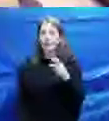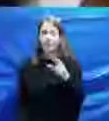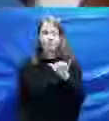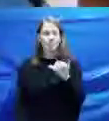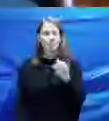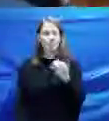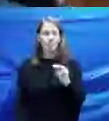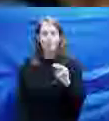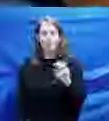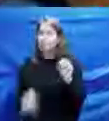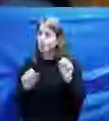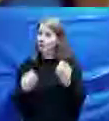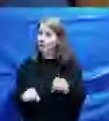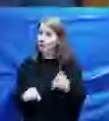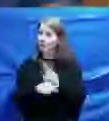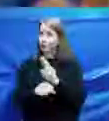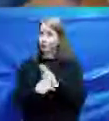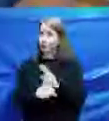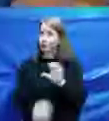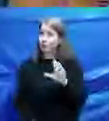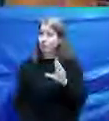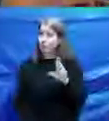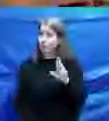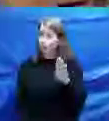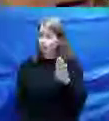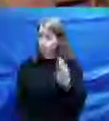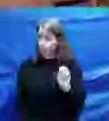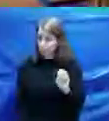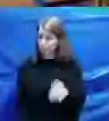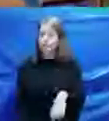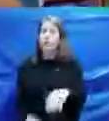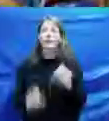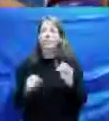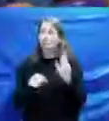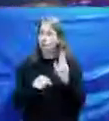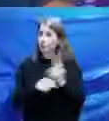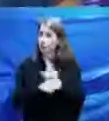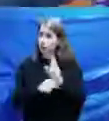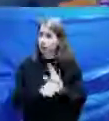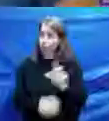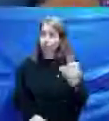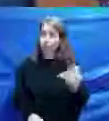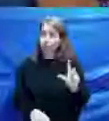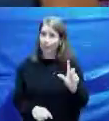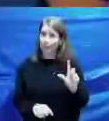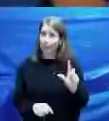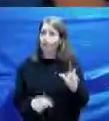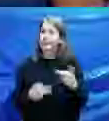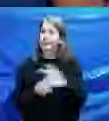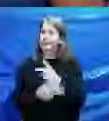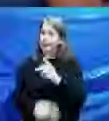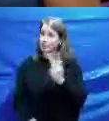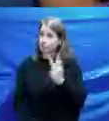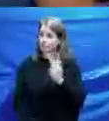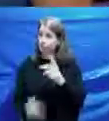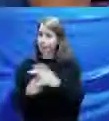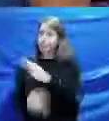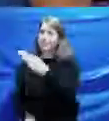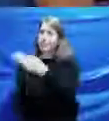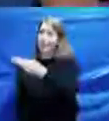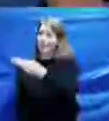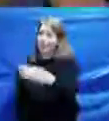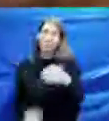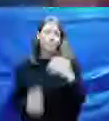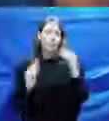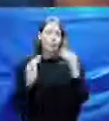equals length times width times height. You can also use the equation volume equals base, which is what Keelan